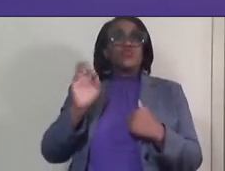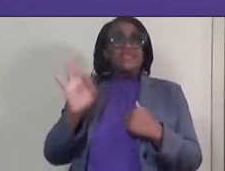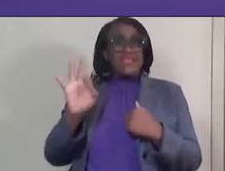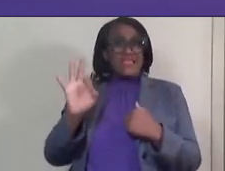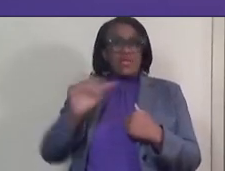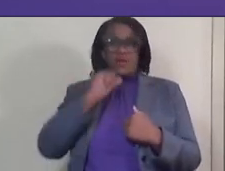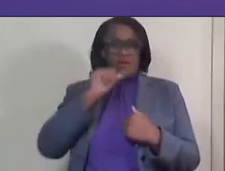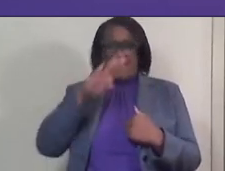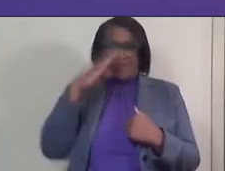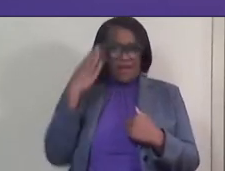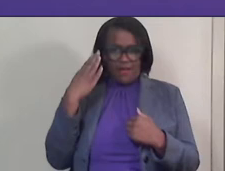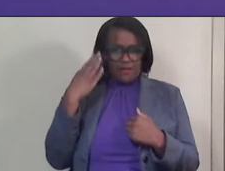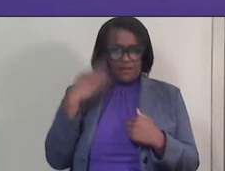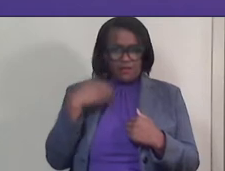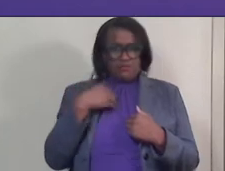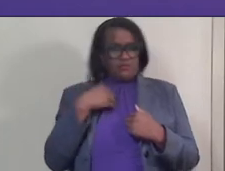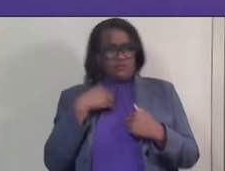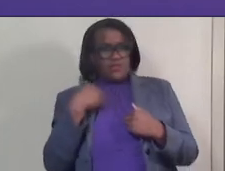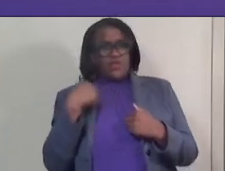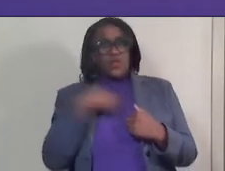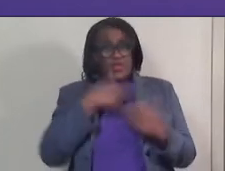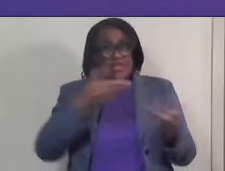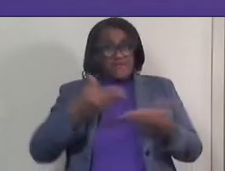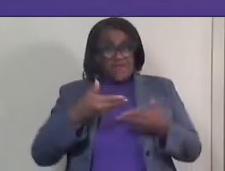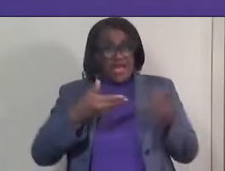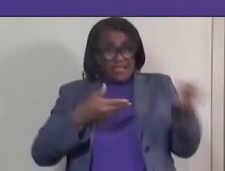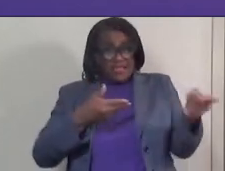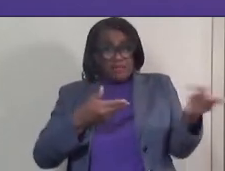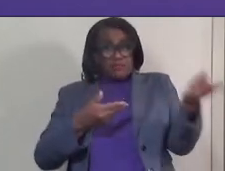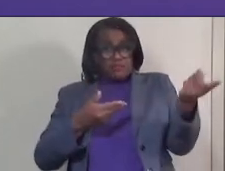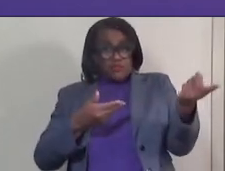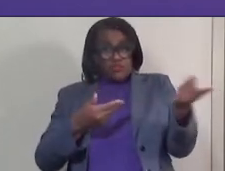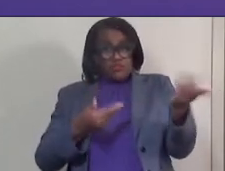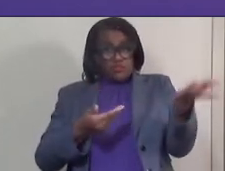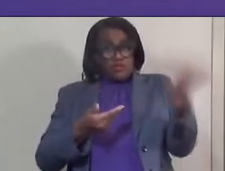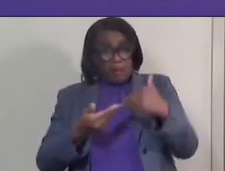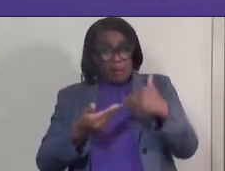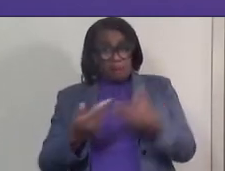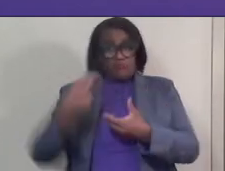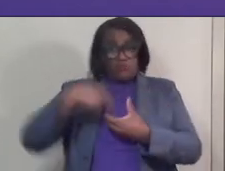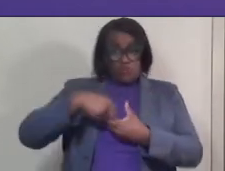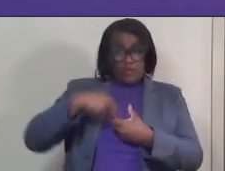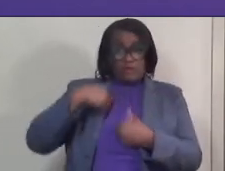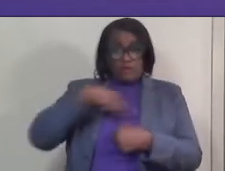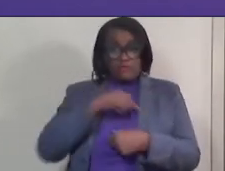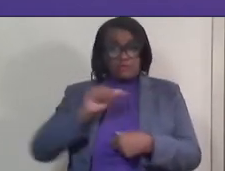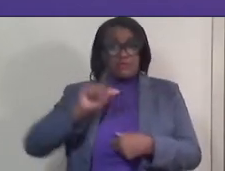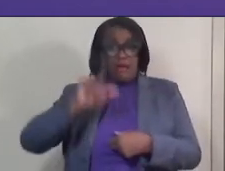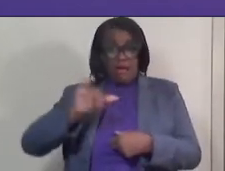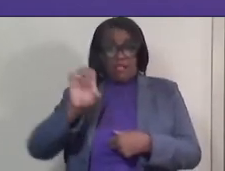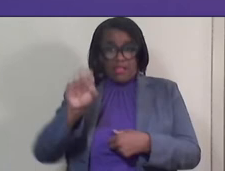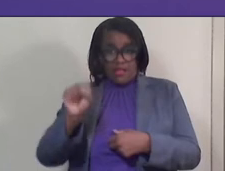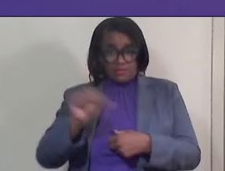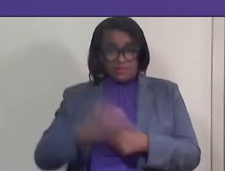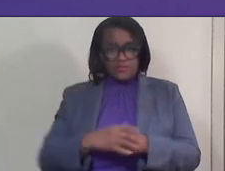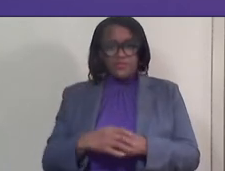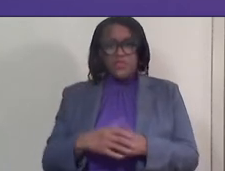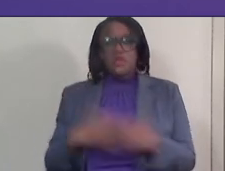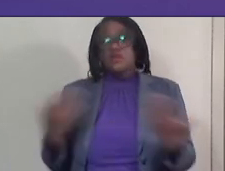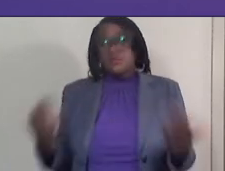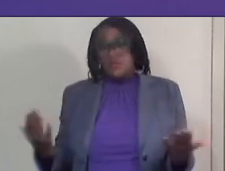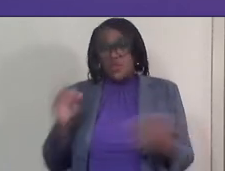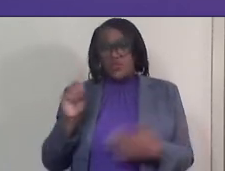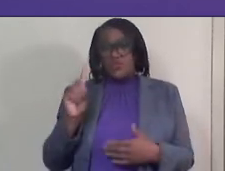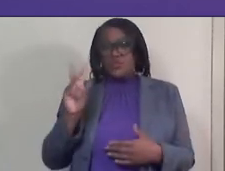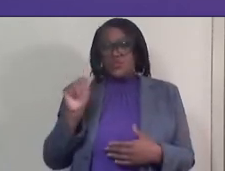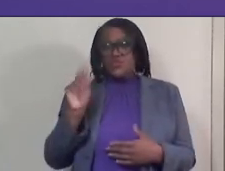is, well, we invited them to be allies. We invited them to come and join us instead. So, Dwayne, could you bring up our